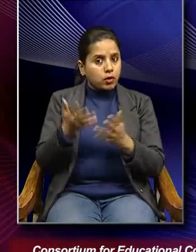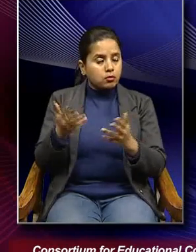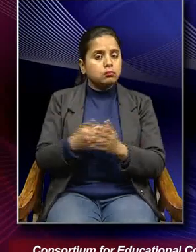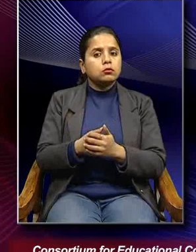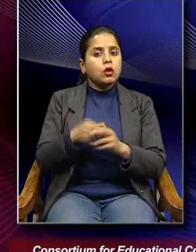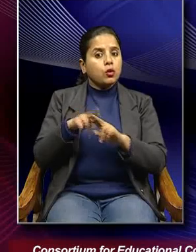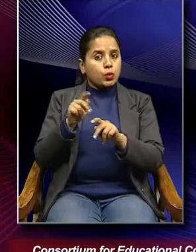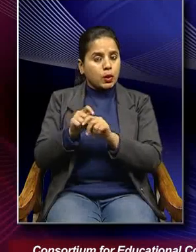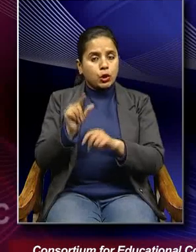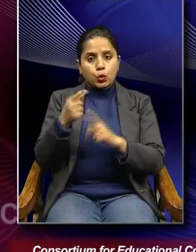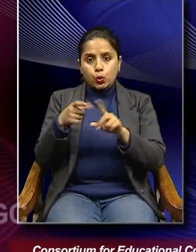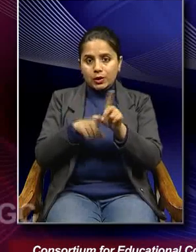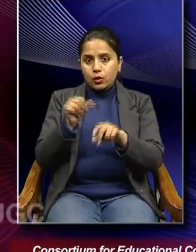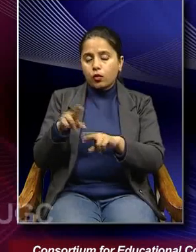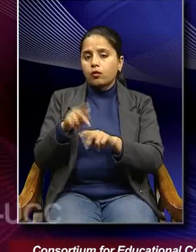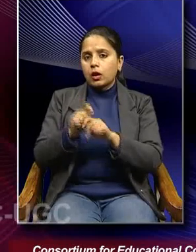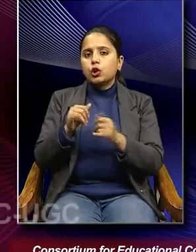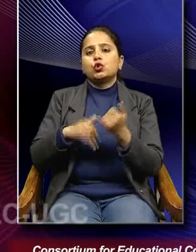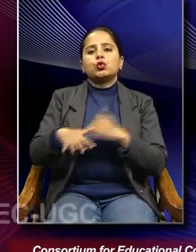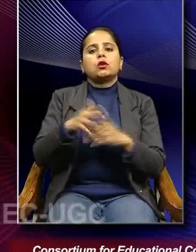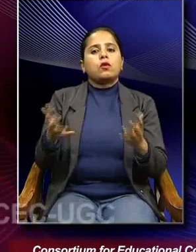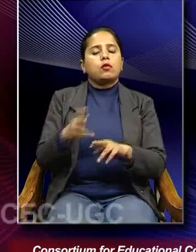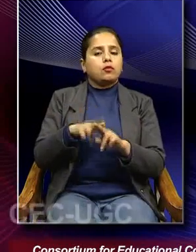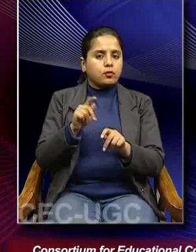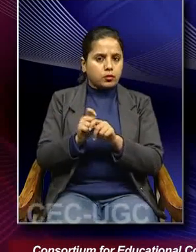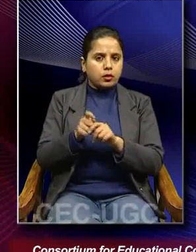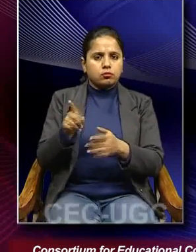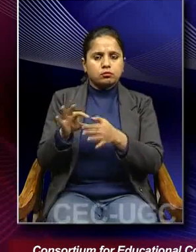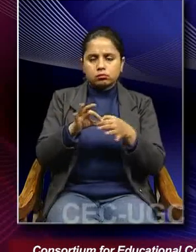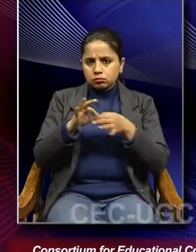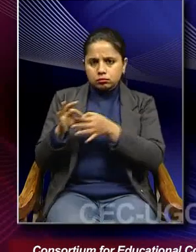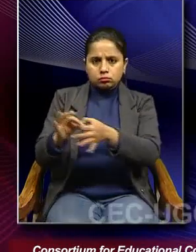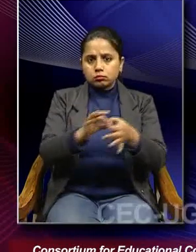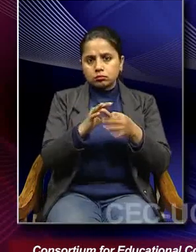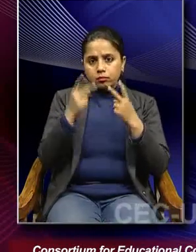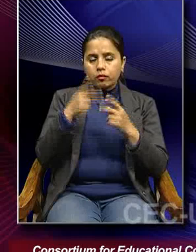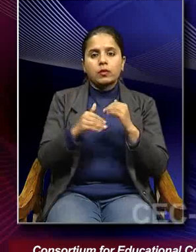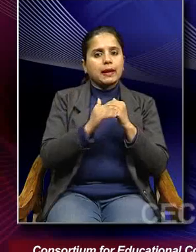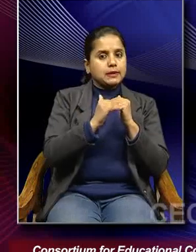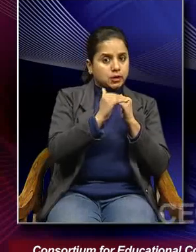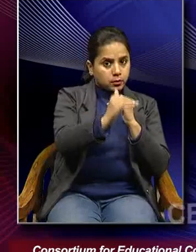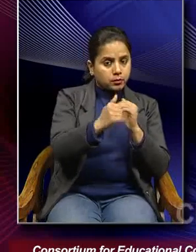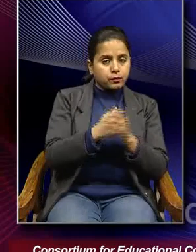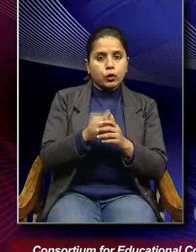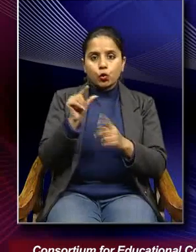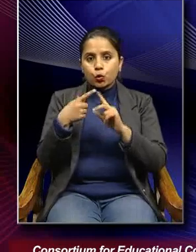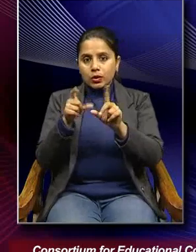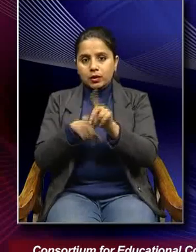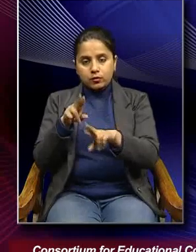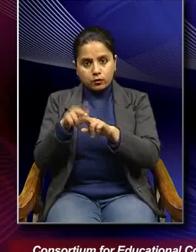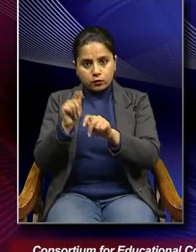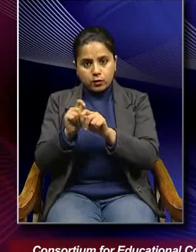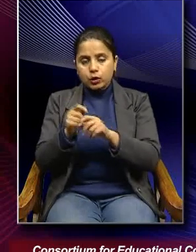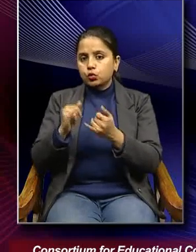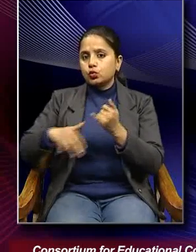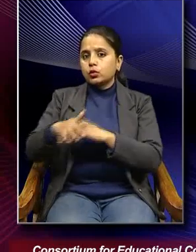utility functions, and then the social welfare functions. The connectivity between sustainability, utility functions,